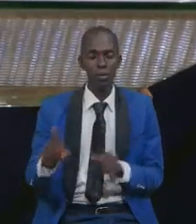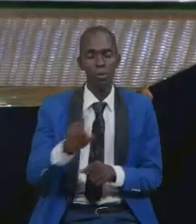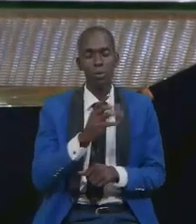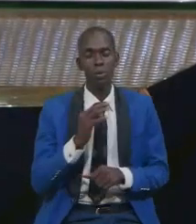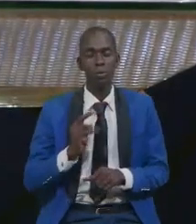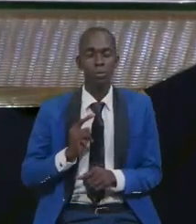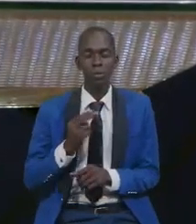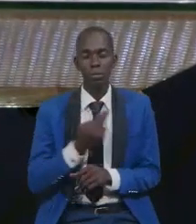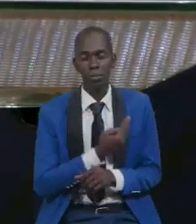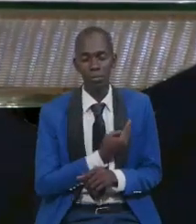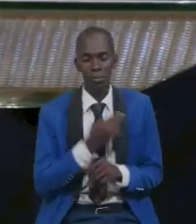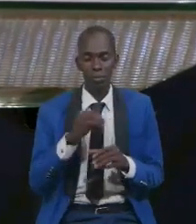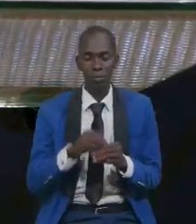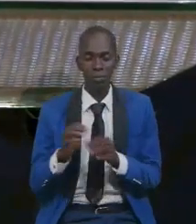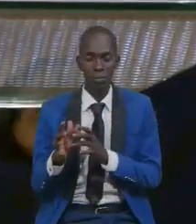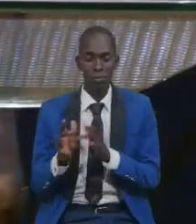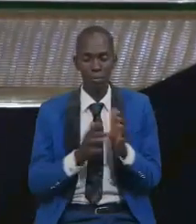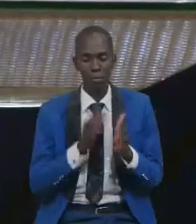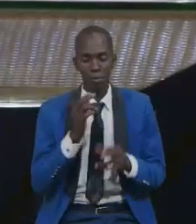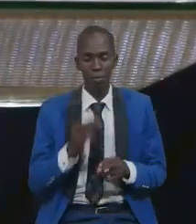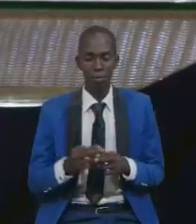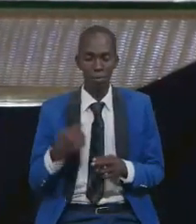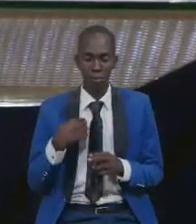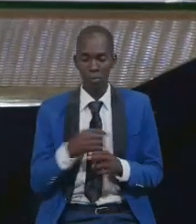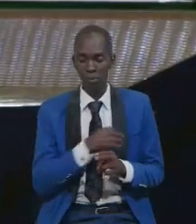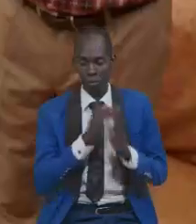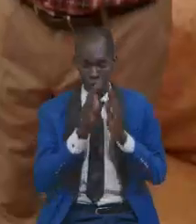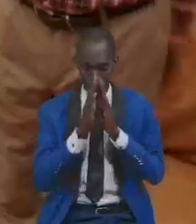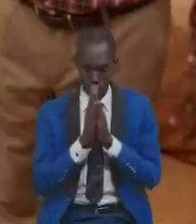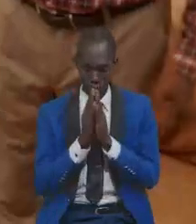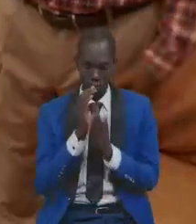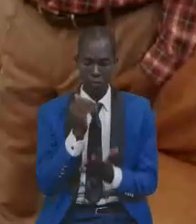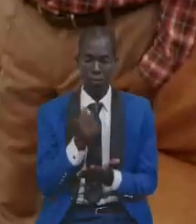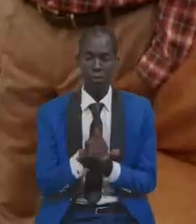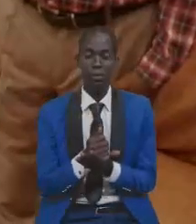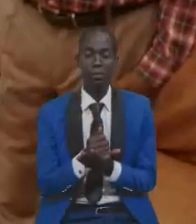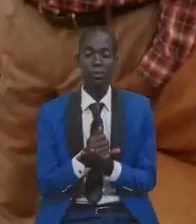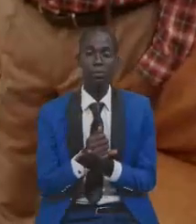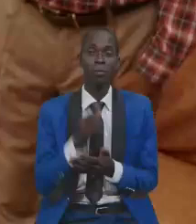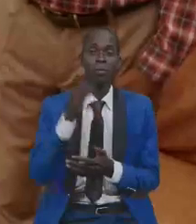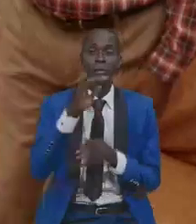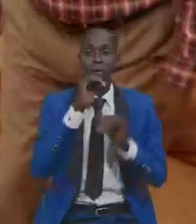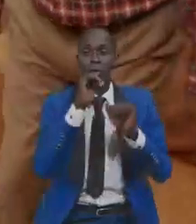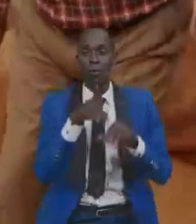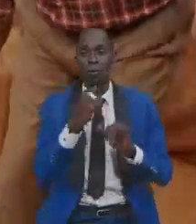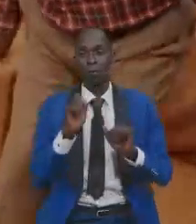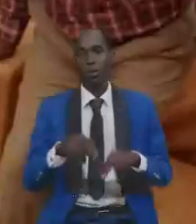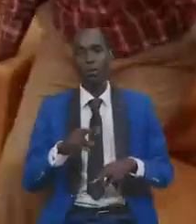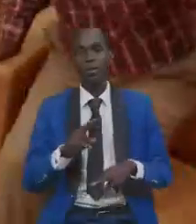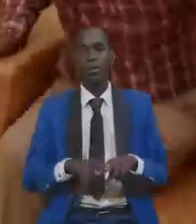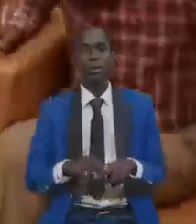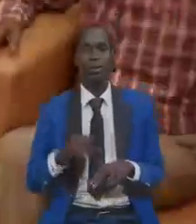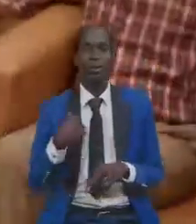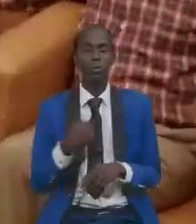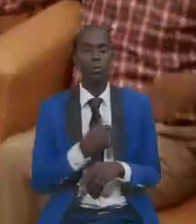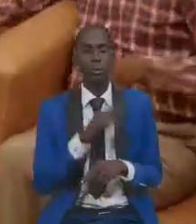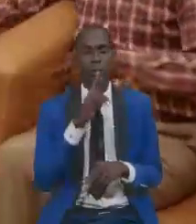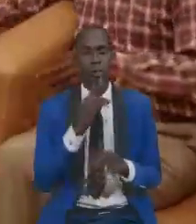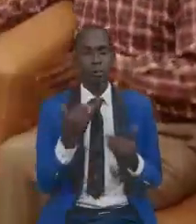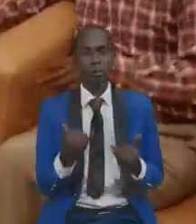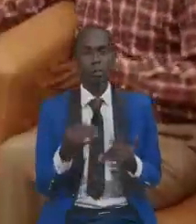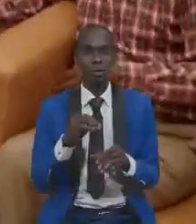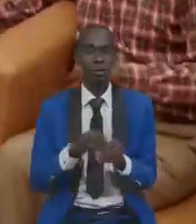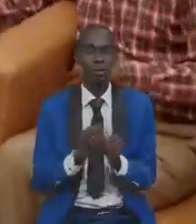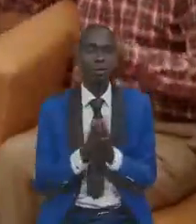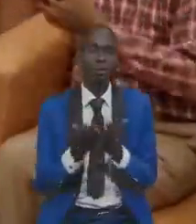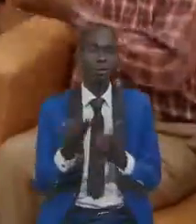us. In Jesus' name we pray. God bless you. Consider we're coming to Daniel